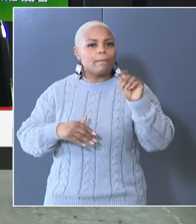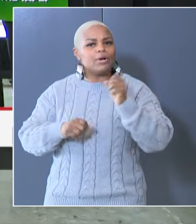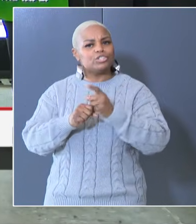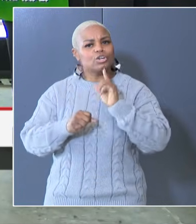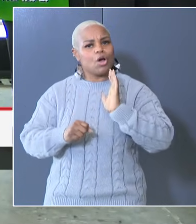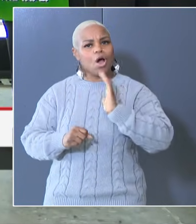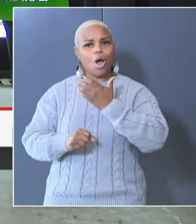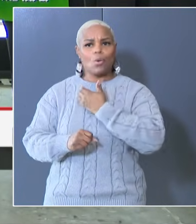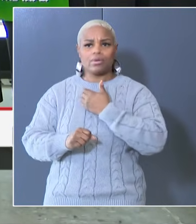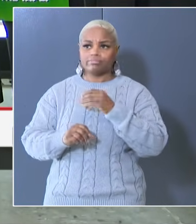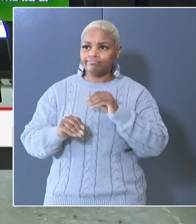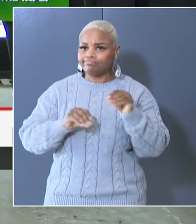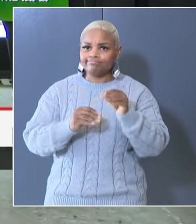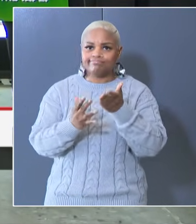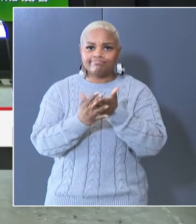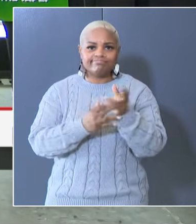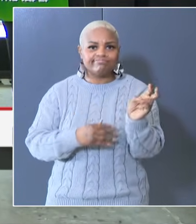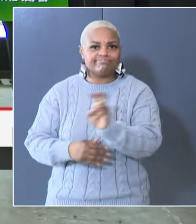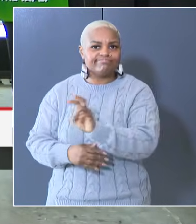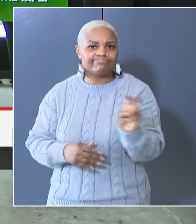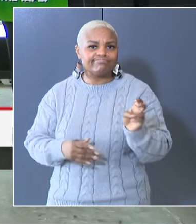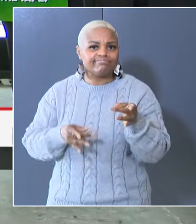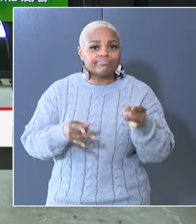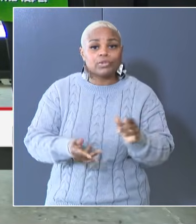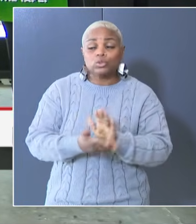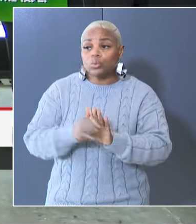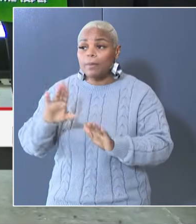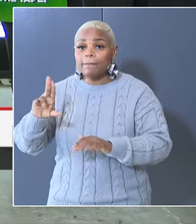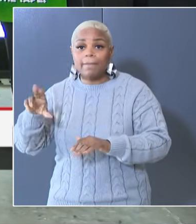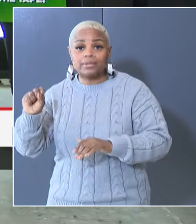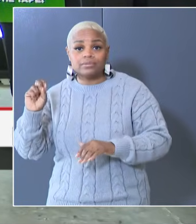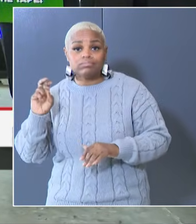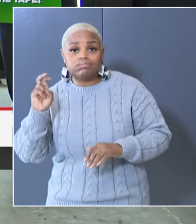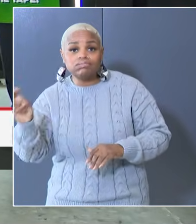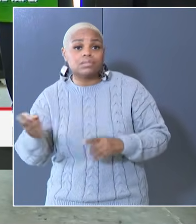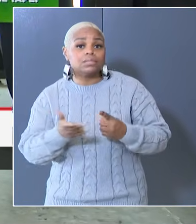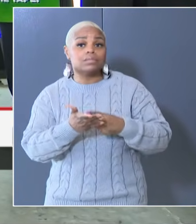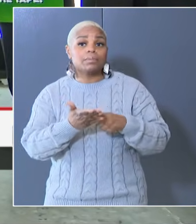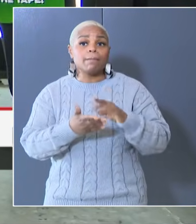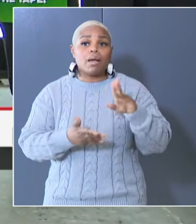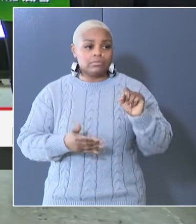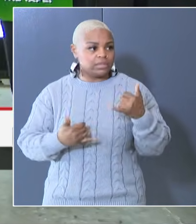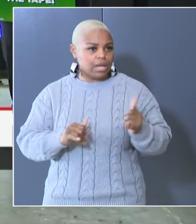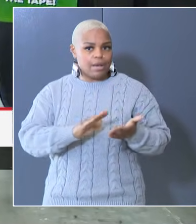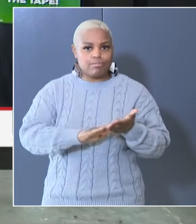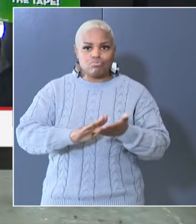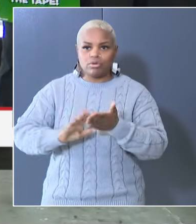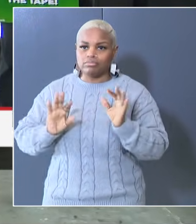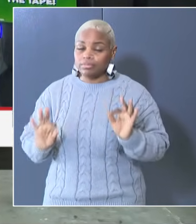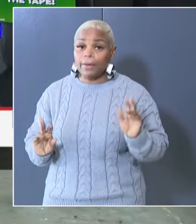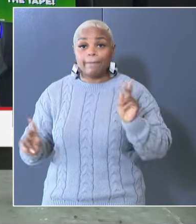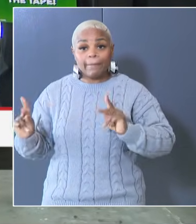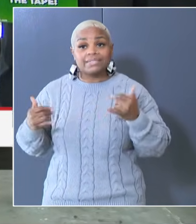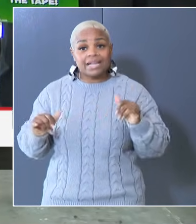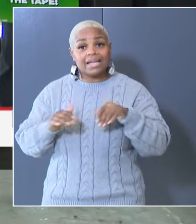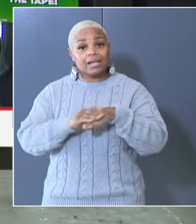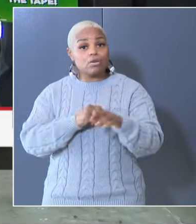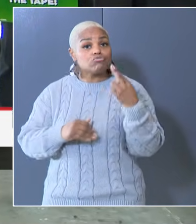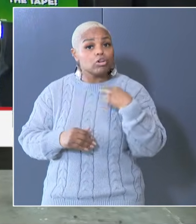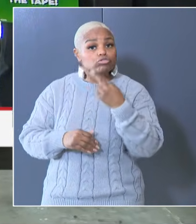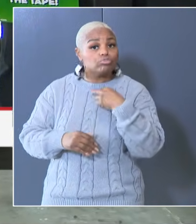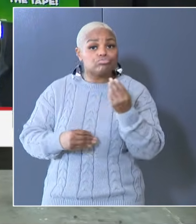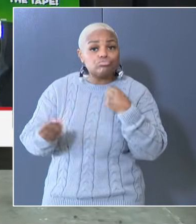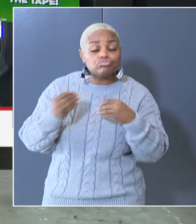school buses are moving, and people are using our restaurants, and people who are visiting touring our city are able to